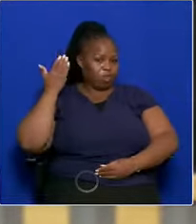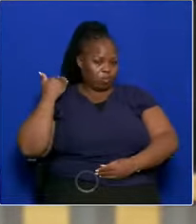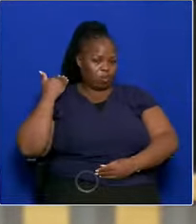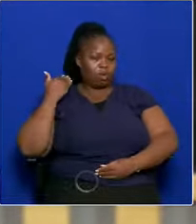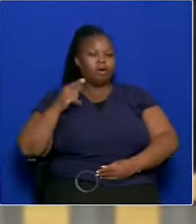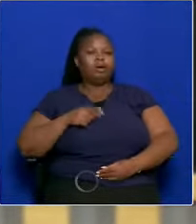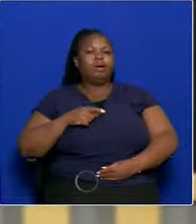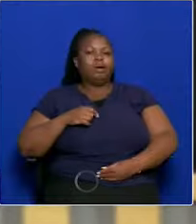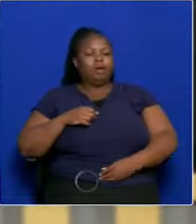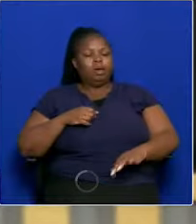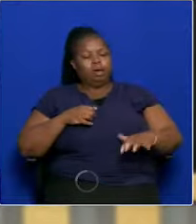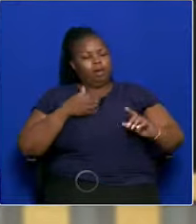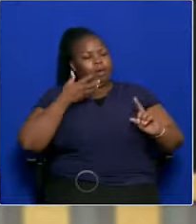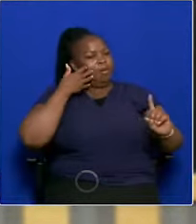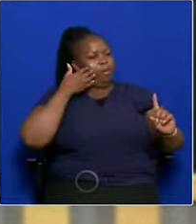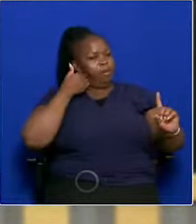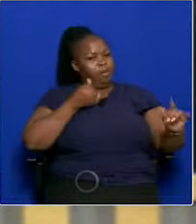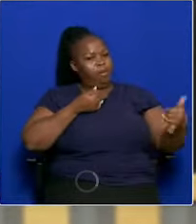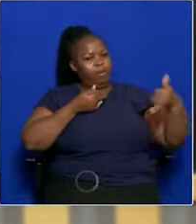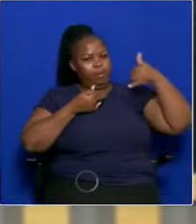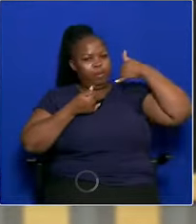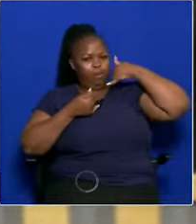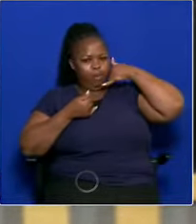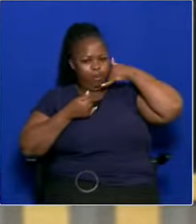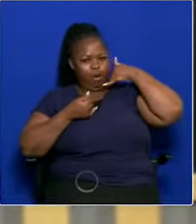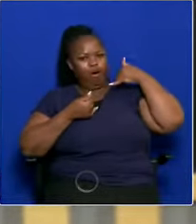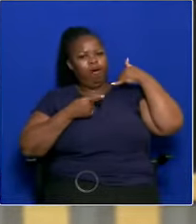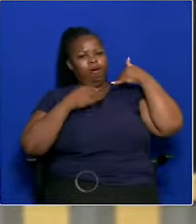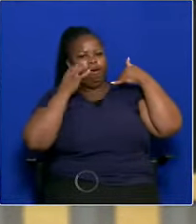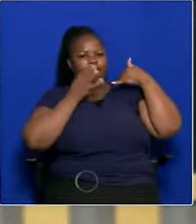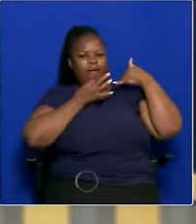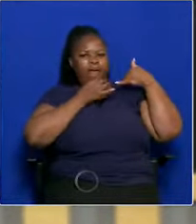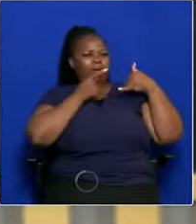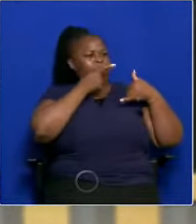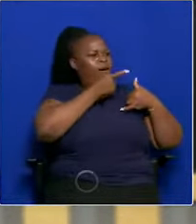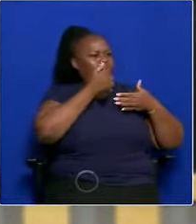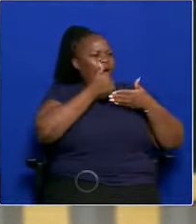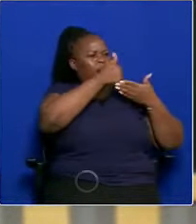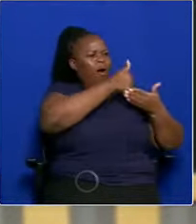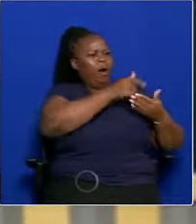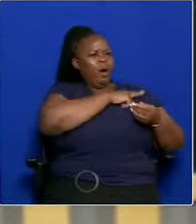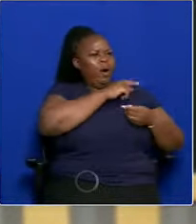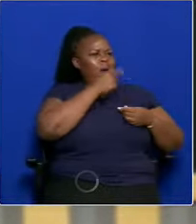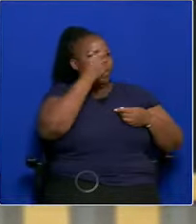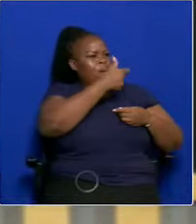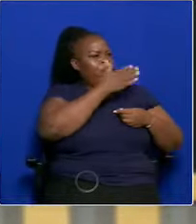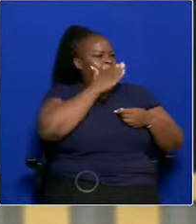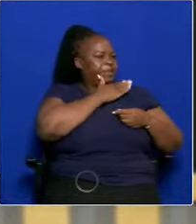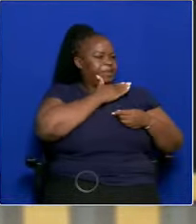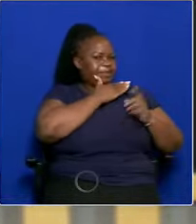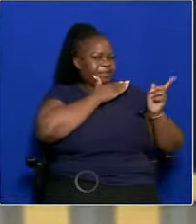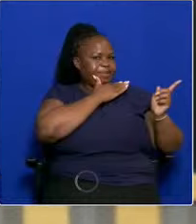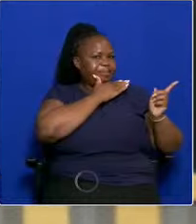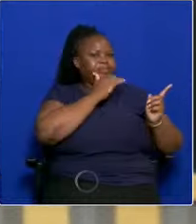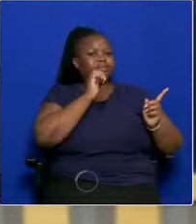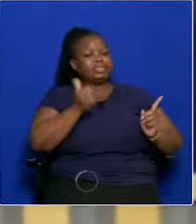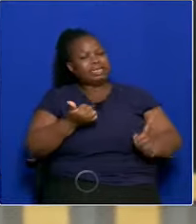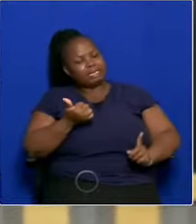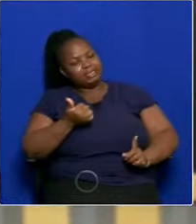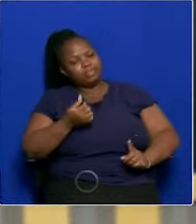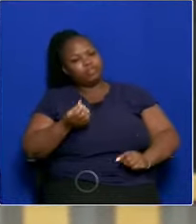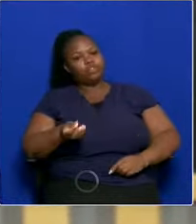says, assist me, because I'm not getting paid. What follows in these WhatsApp chats